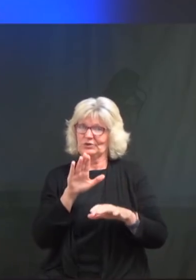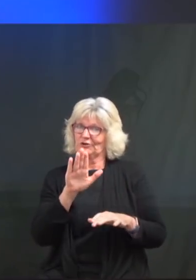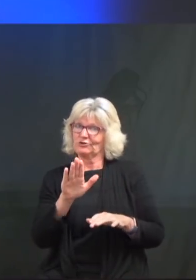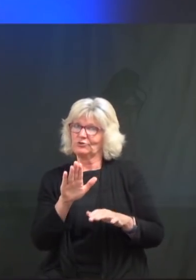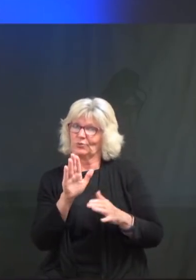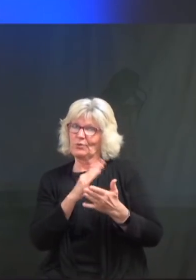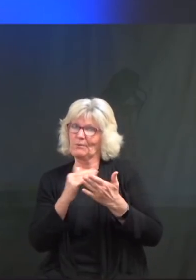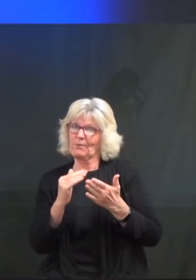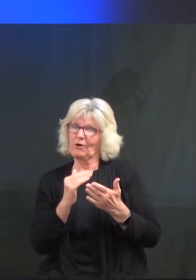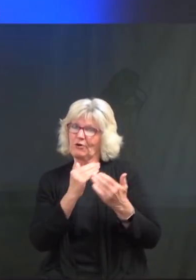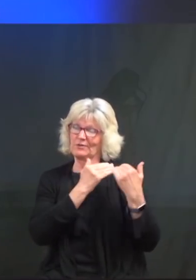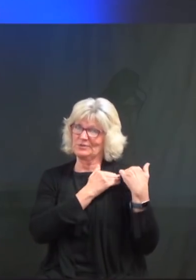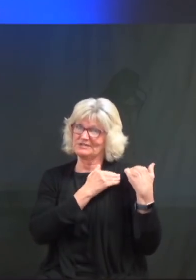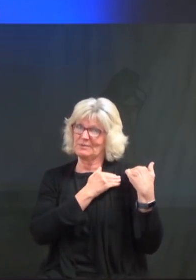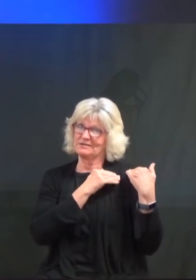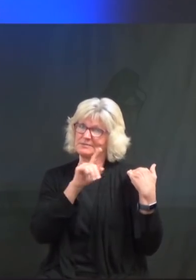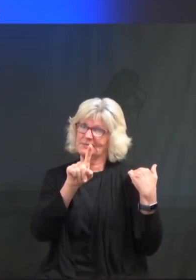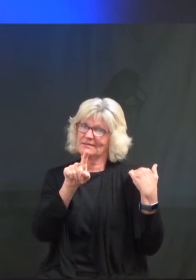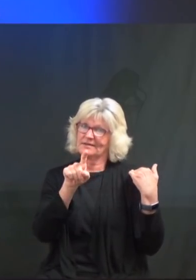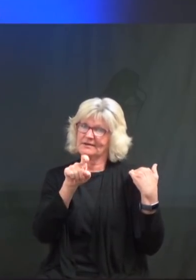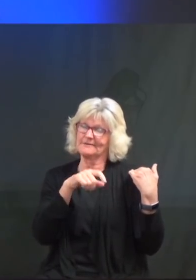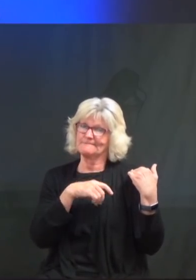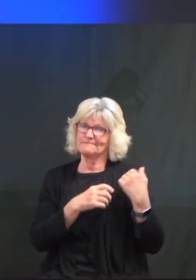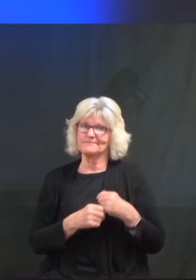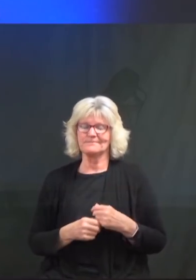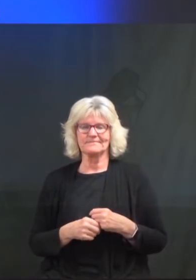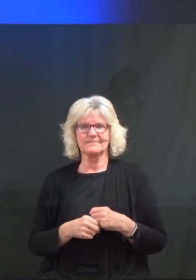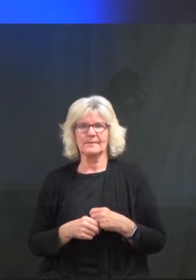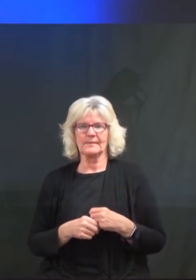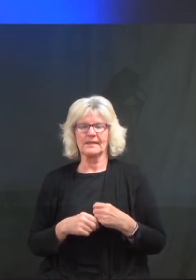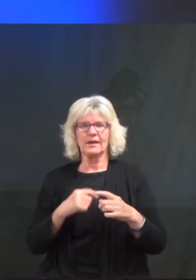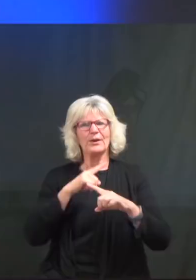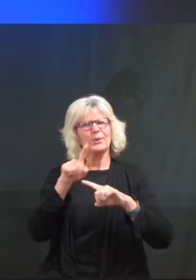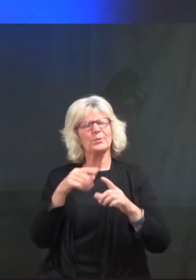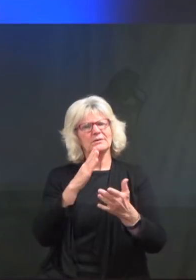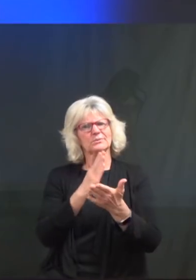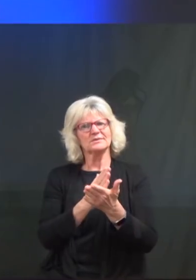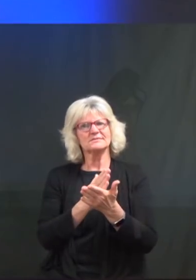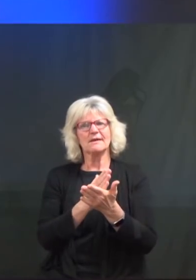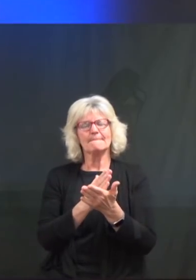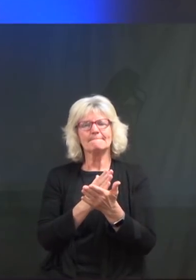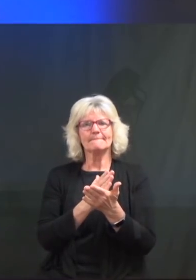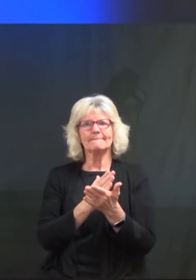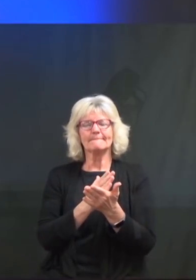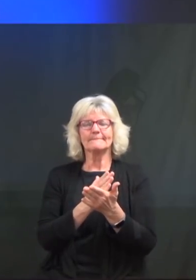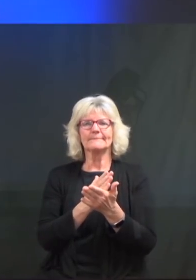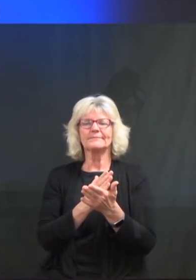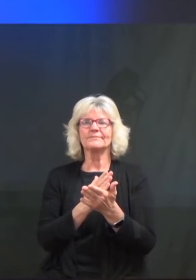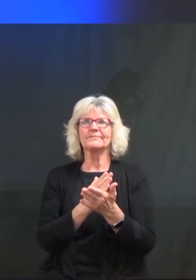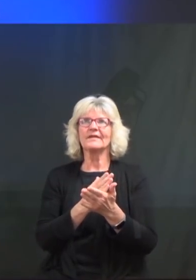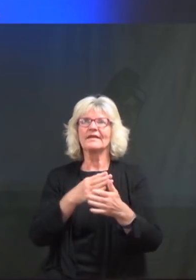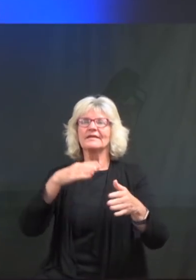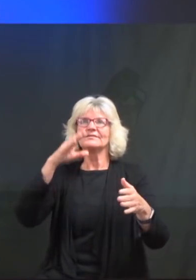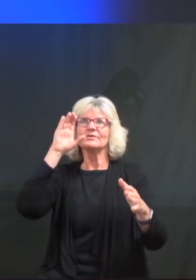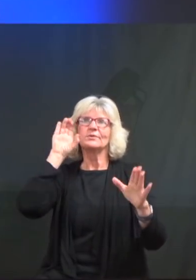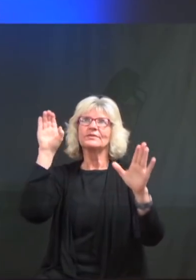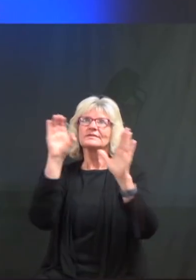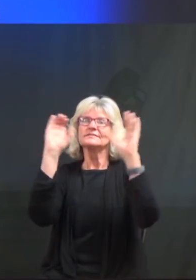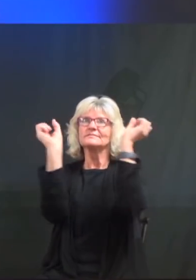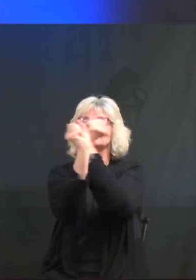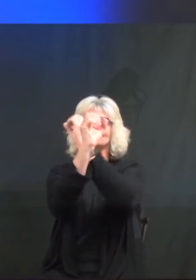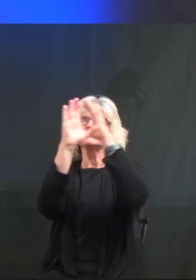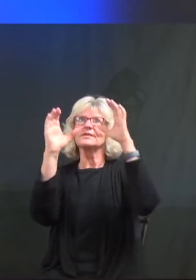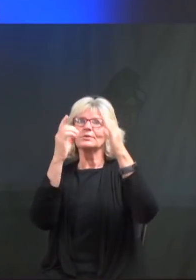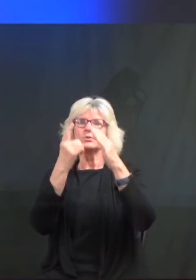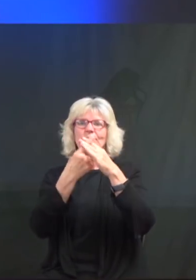Taking Jesus. When can we stop? Well, let me kind of give you the picture. Again, if we